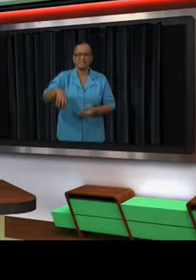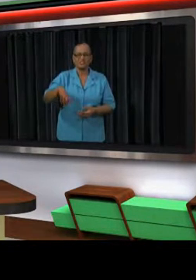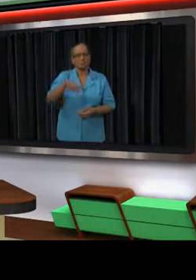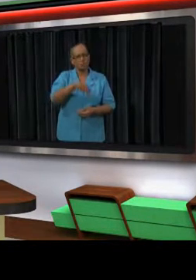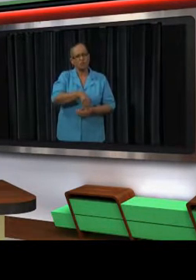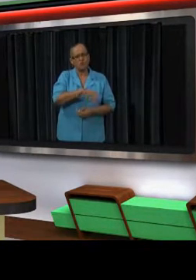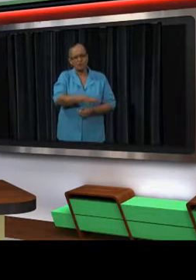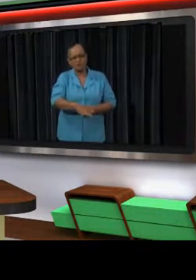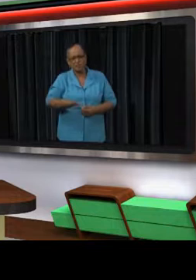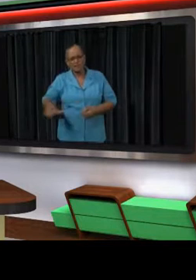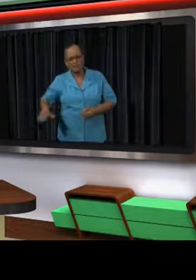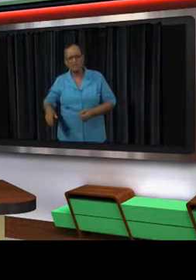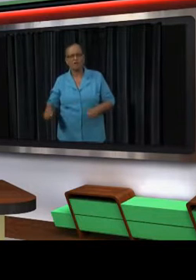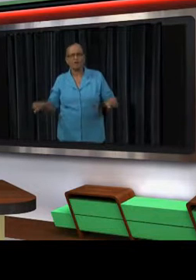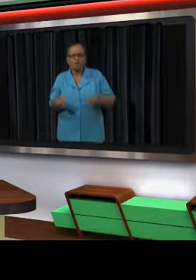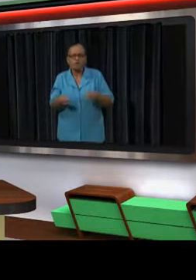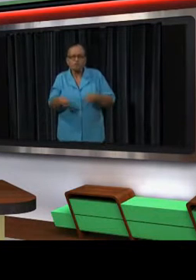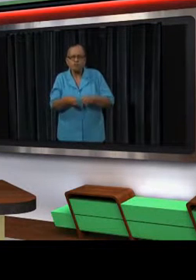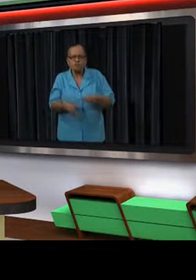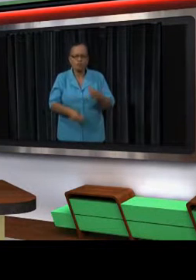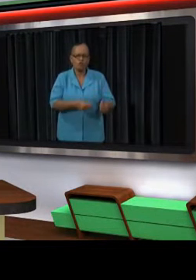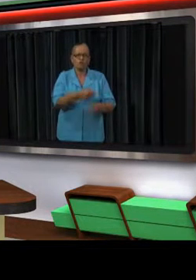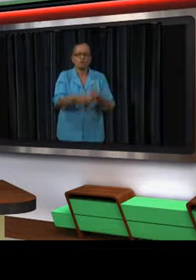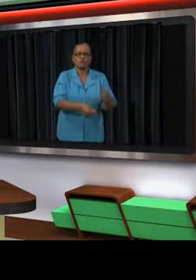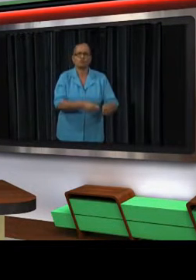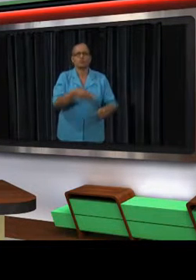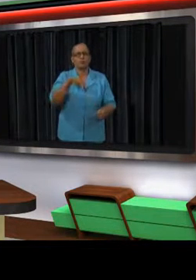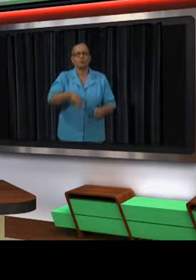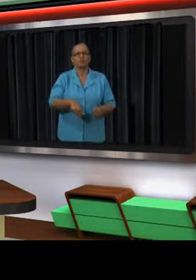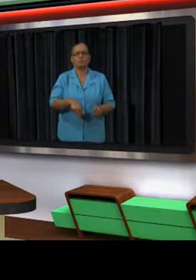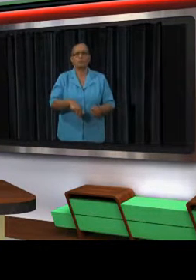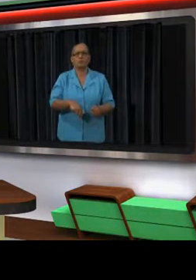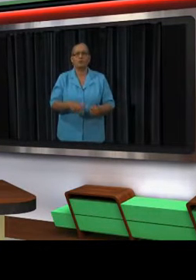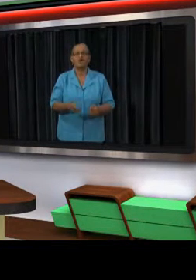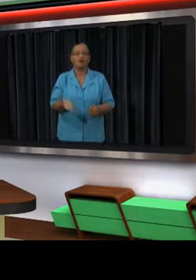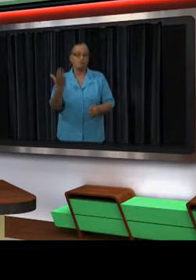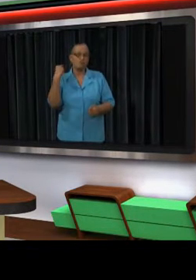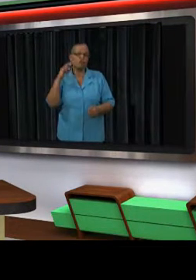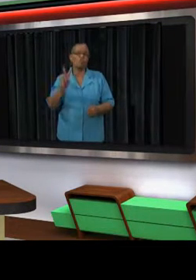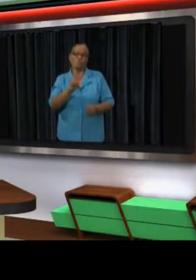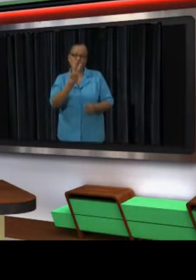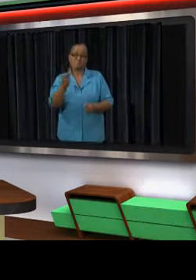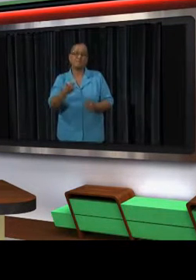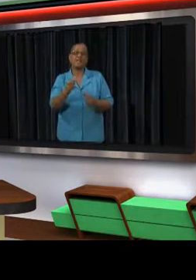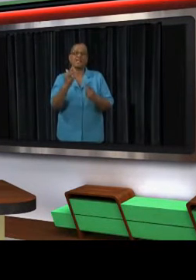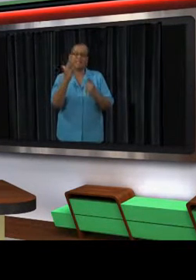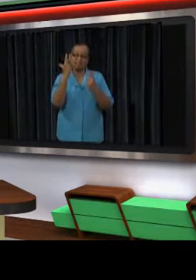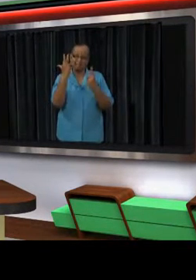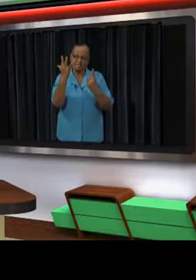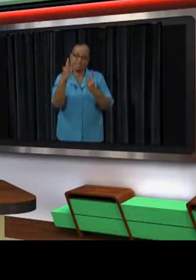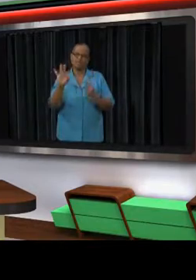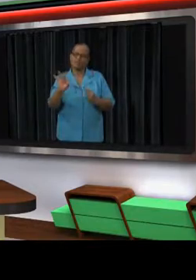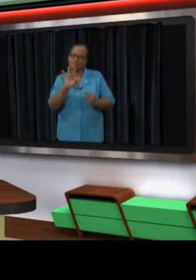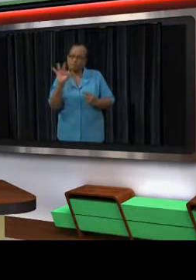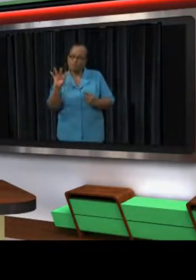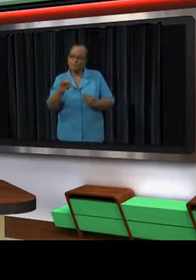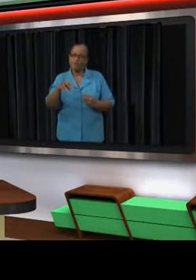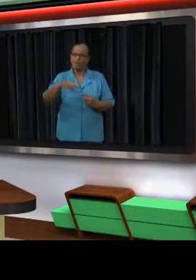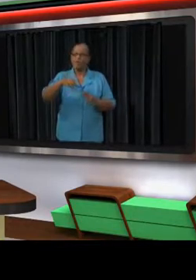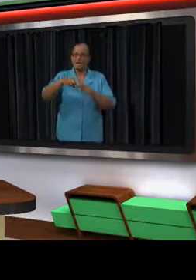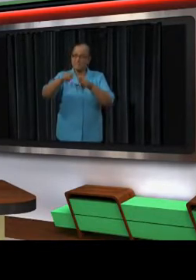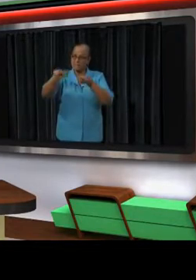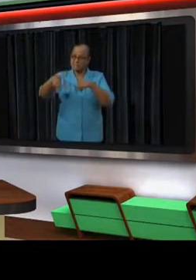in Suriname who need acute care. On Friday, February 19th, this